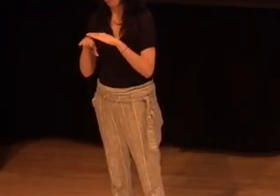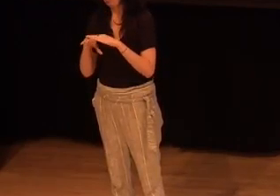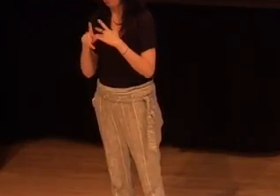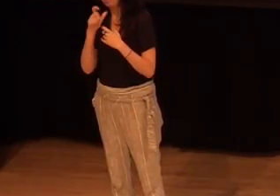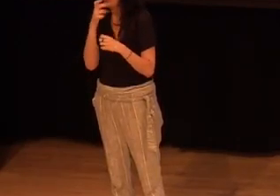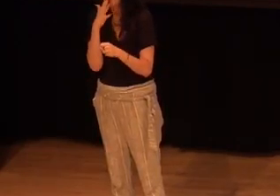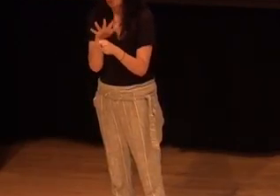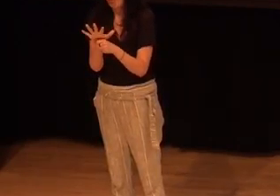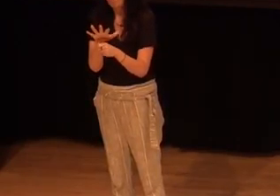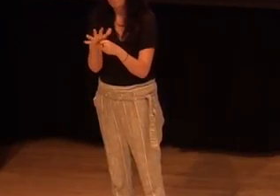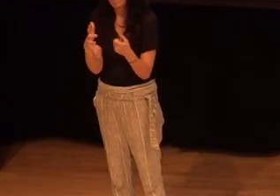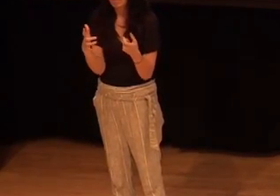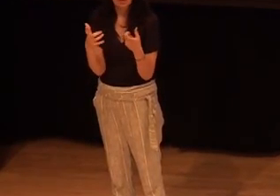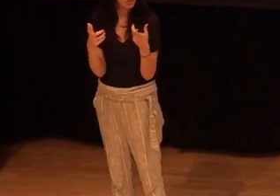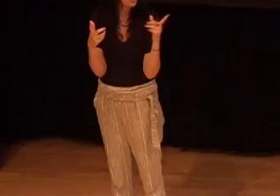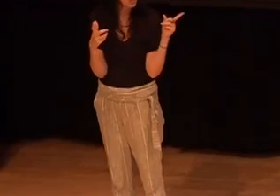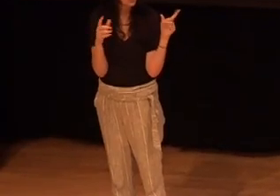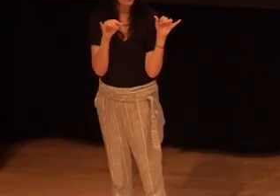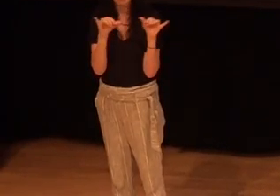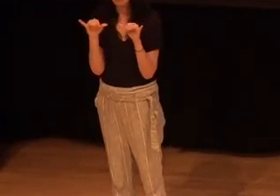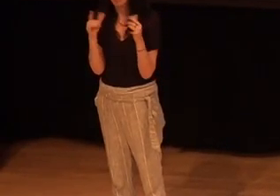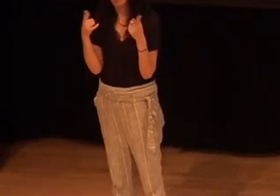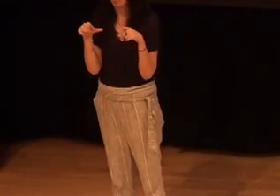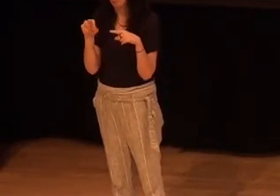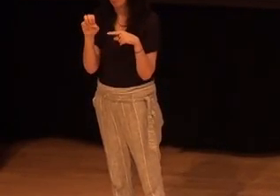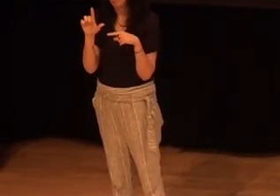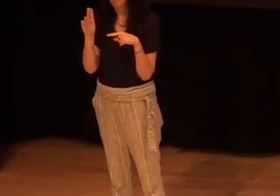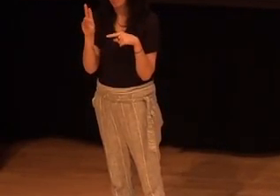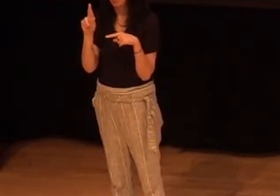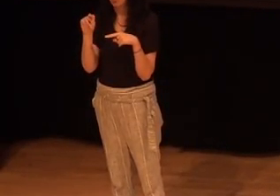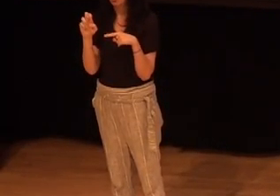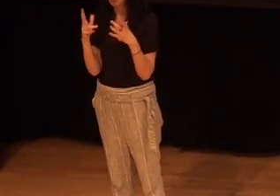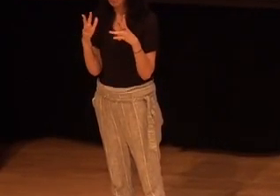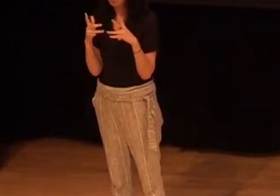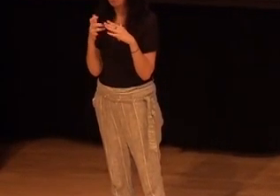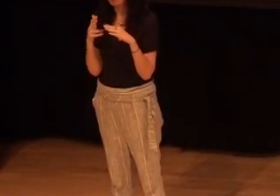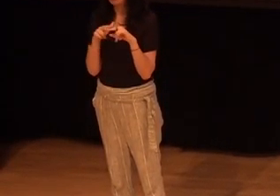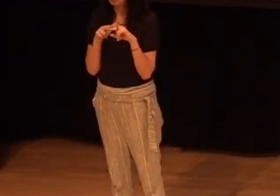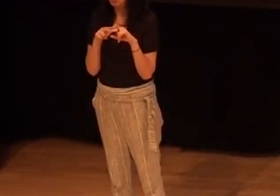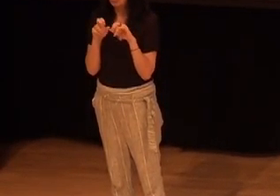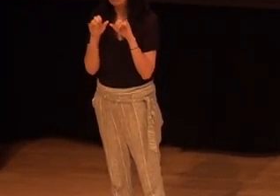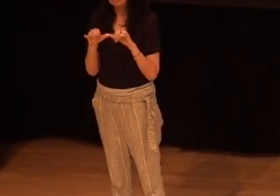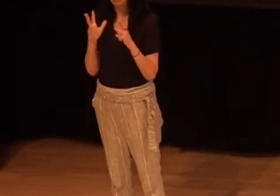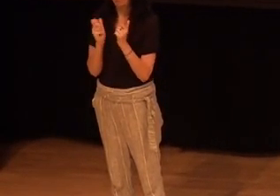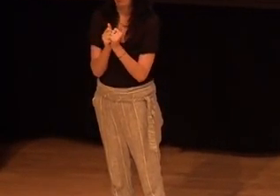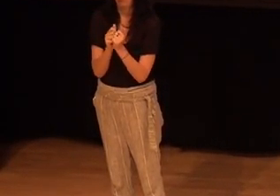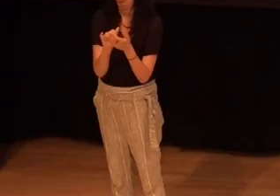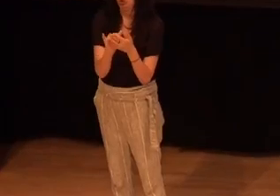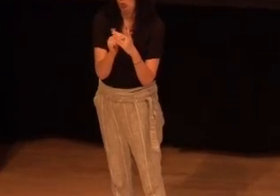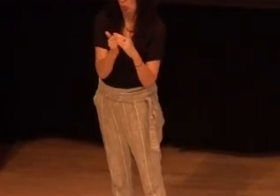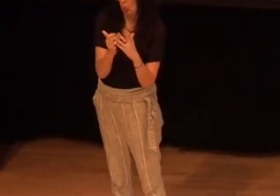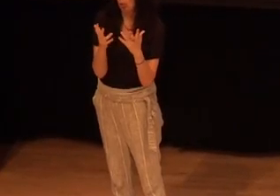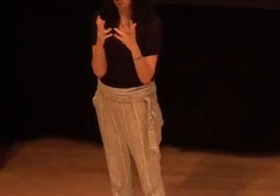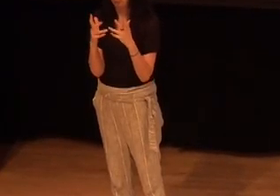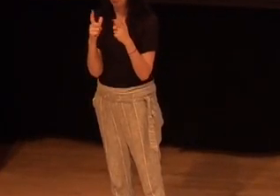got a similar thing happening in Melbourne. We've actually got a reasonably accessible train system. When I think of New York, I mean, we complain about